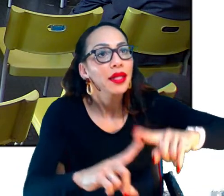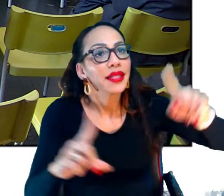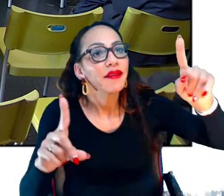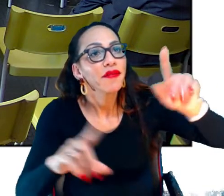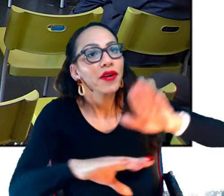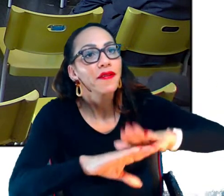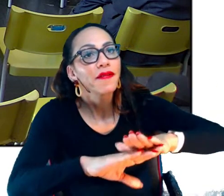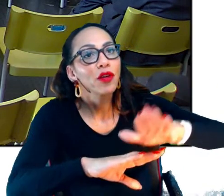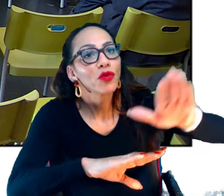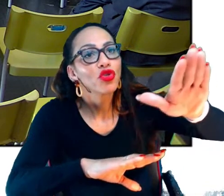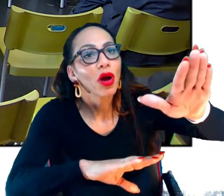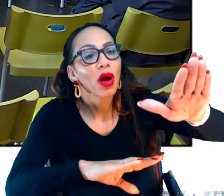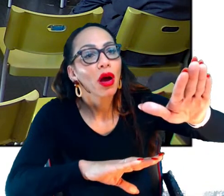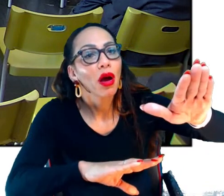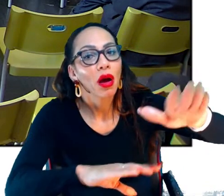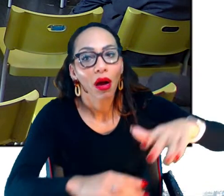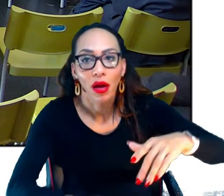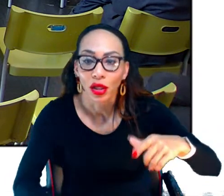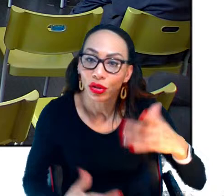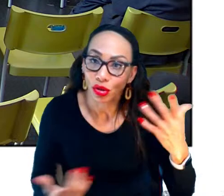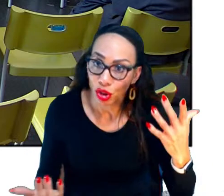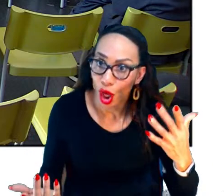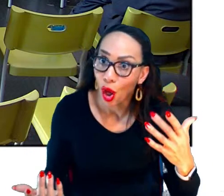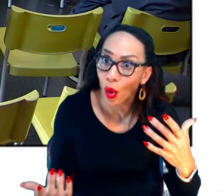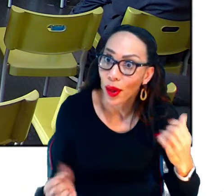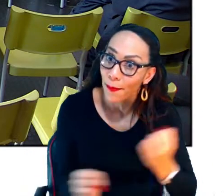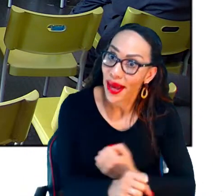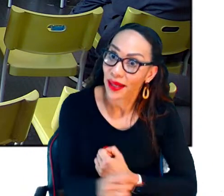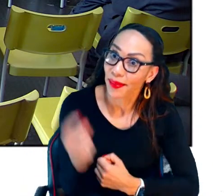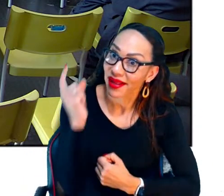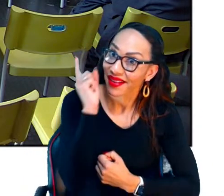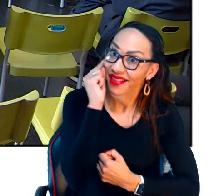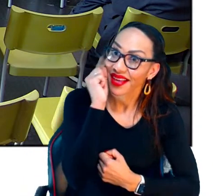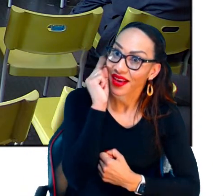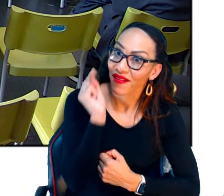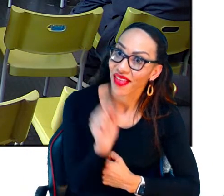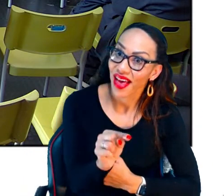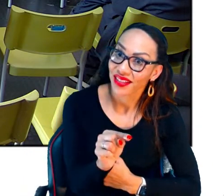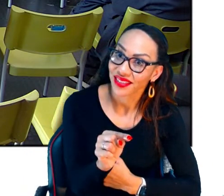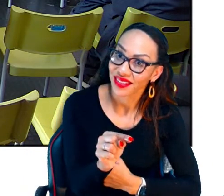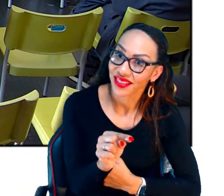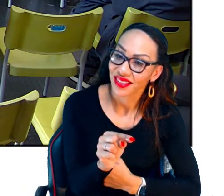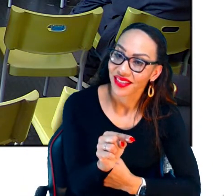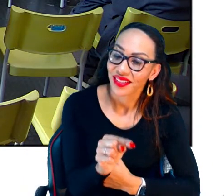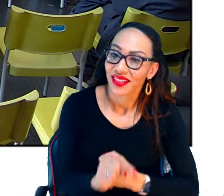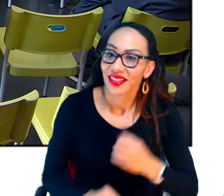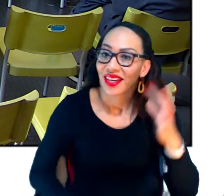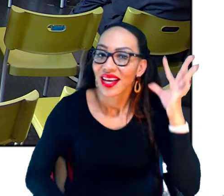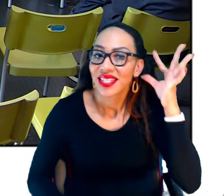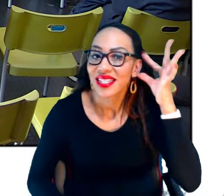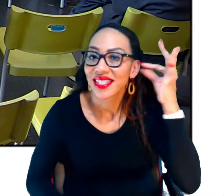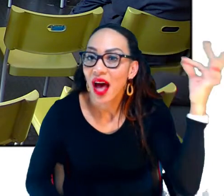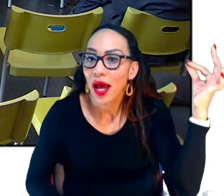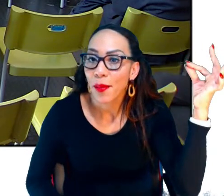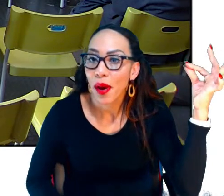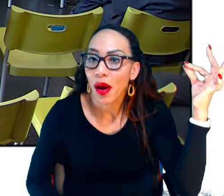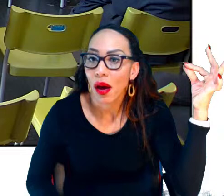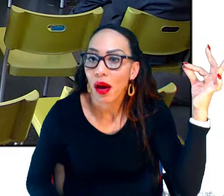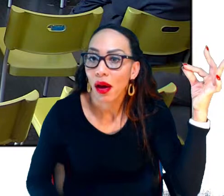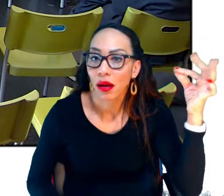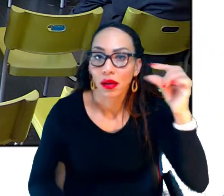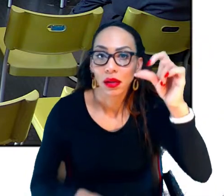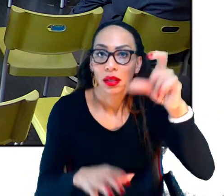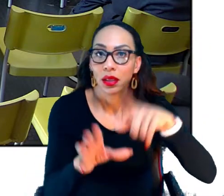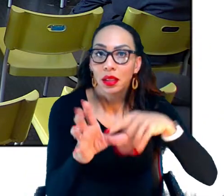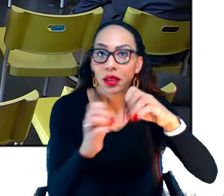So what it made me think of was some cyberpunk aesthetics as well as, you know,